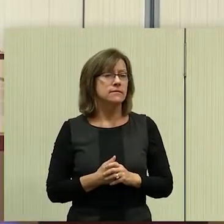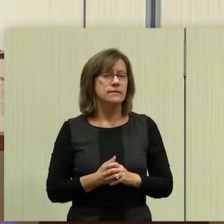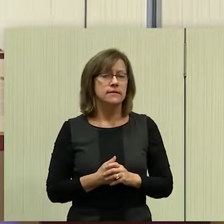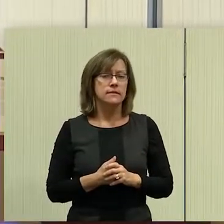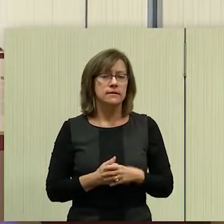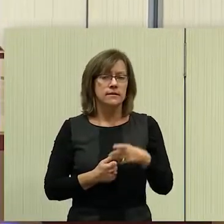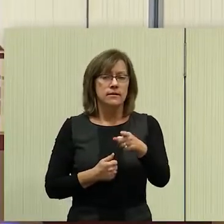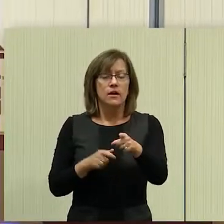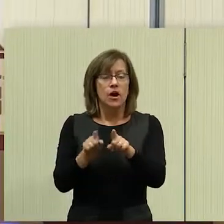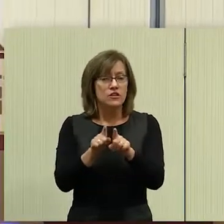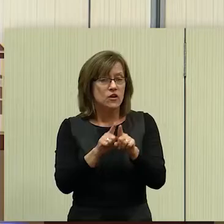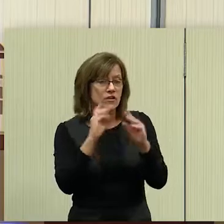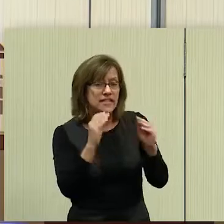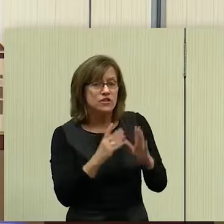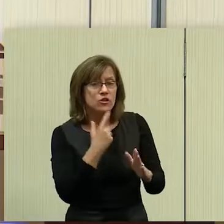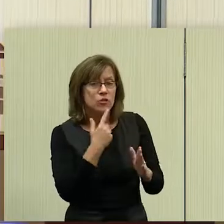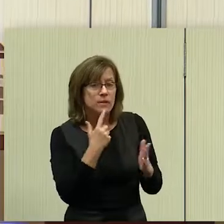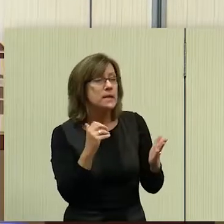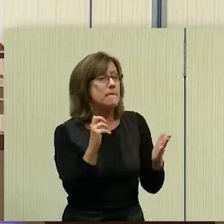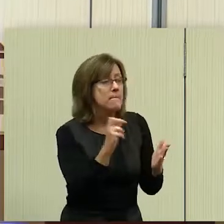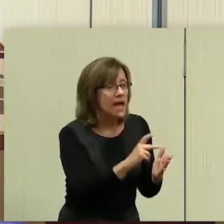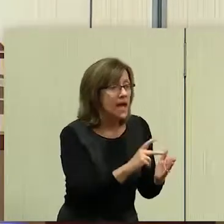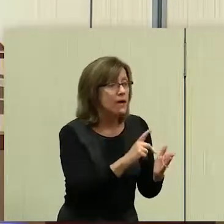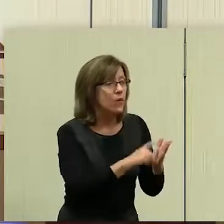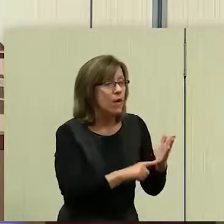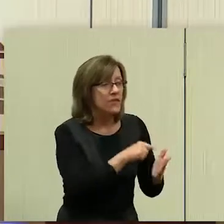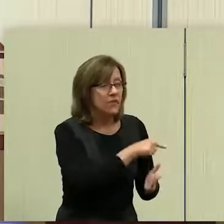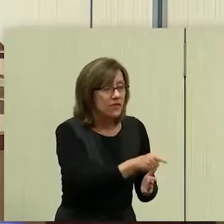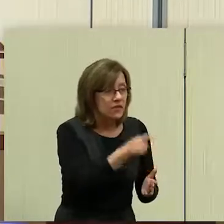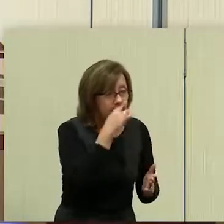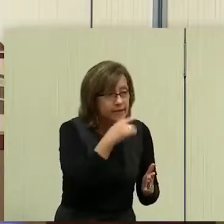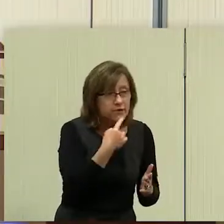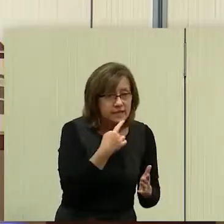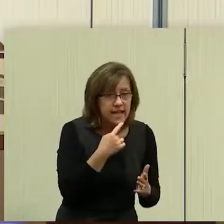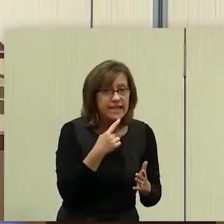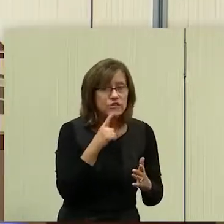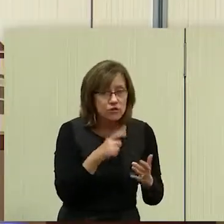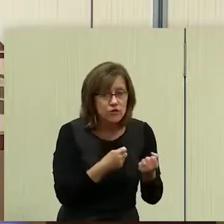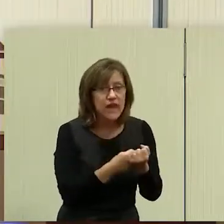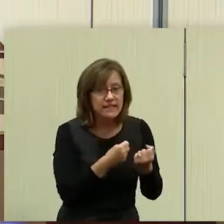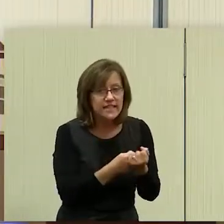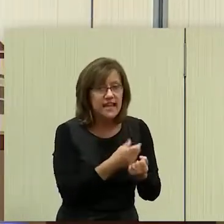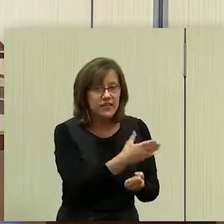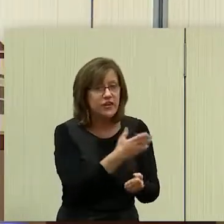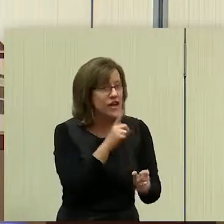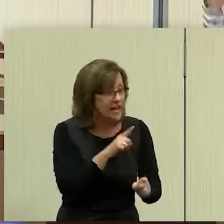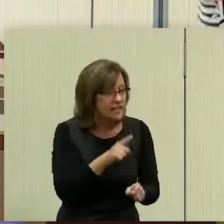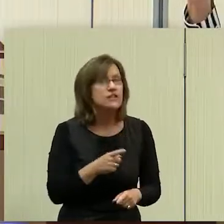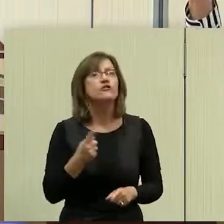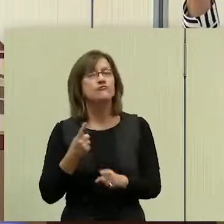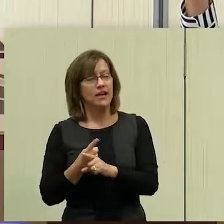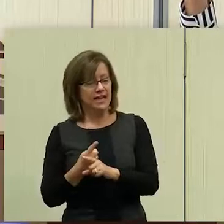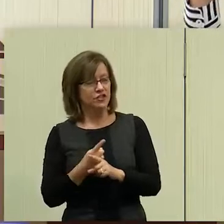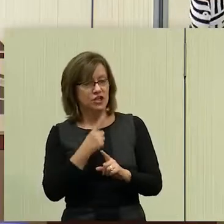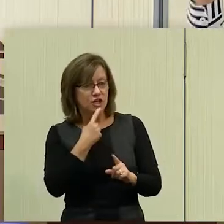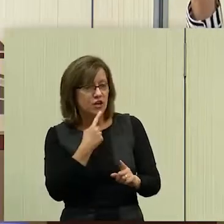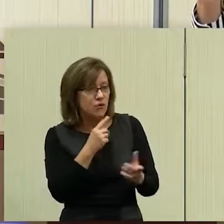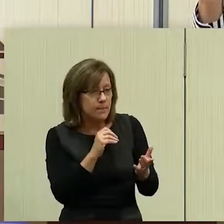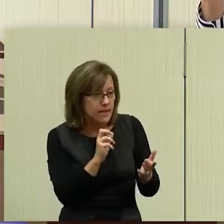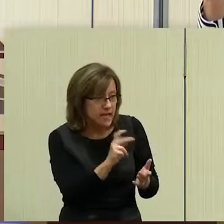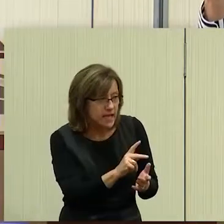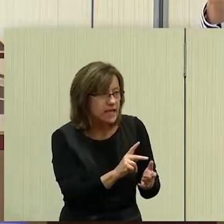She also repeated back a lot of what the students were saying to validate their answers. Right. So she repeated back, she nodded, she did